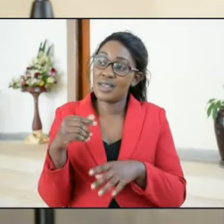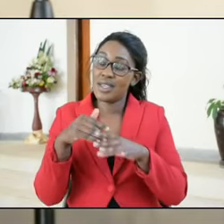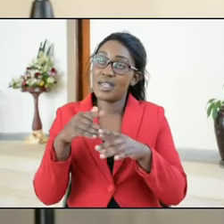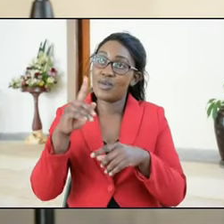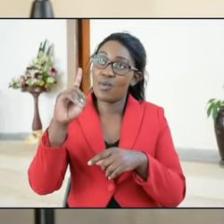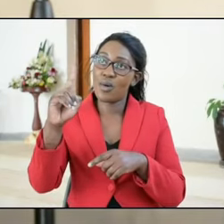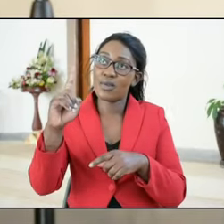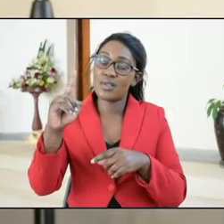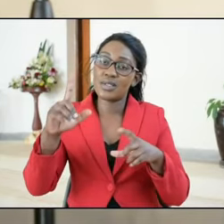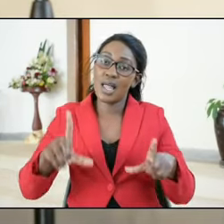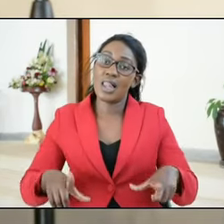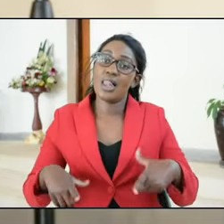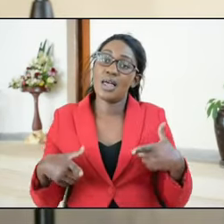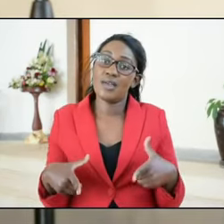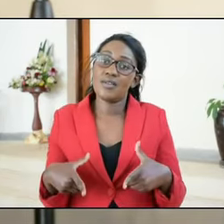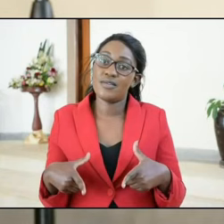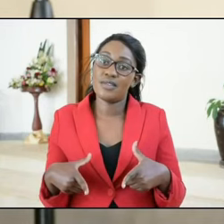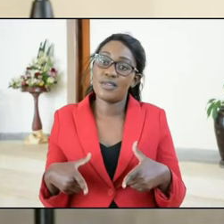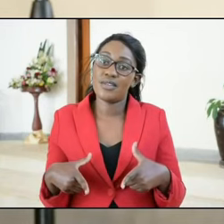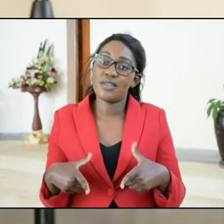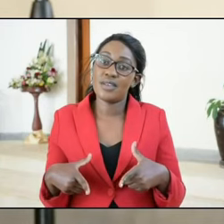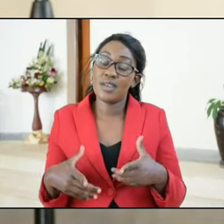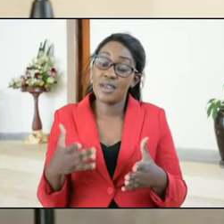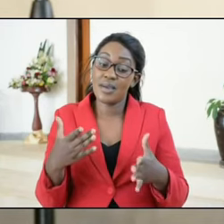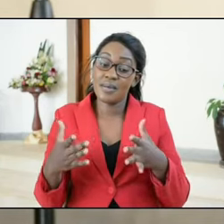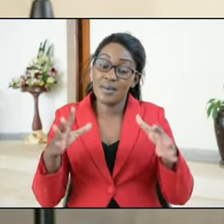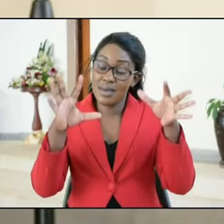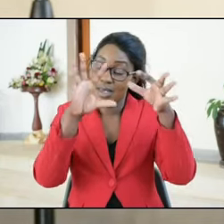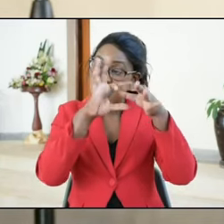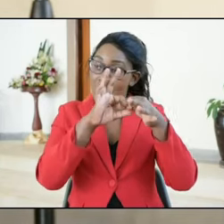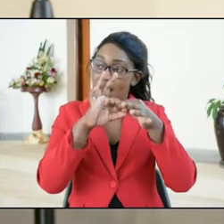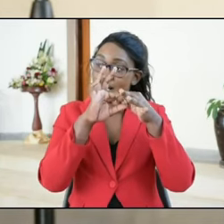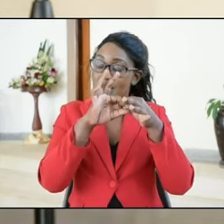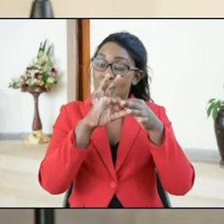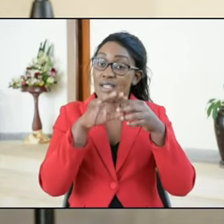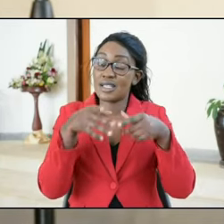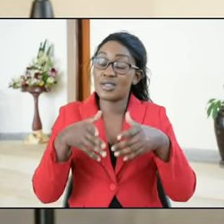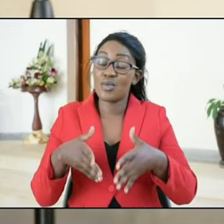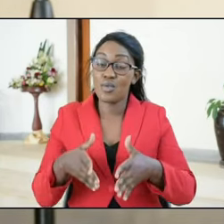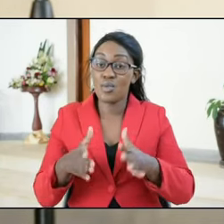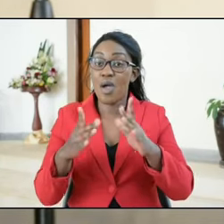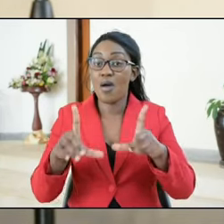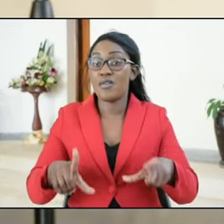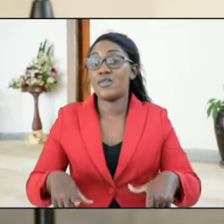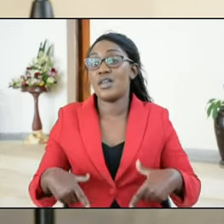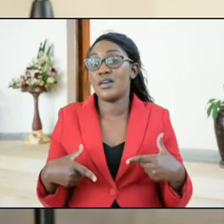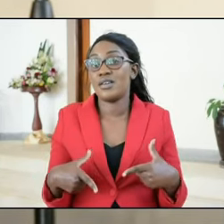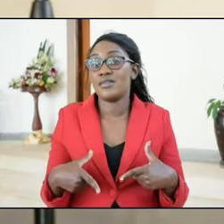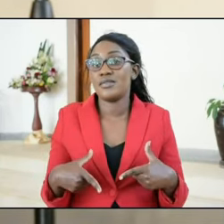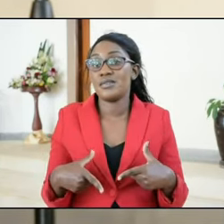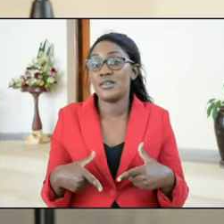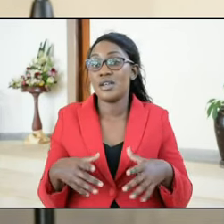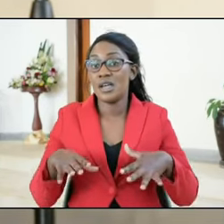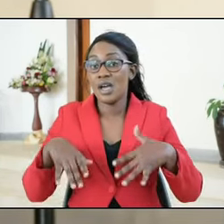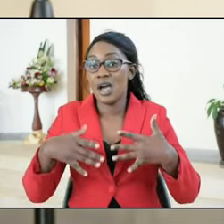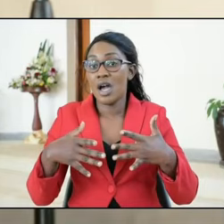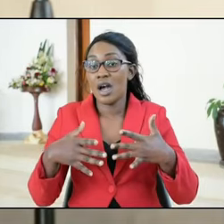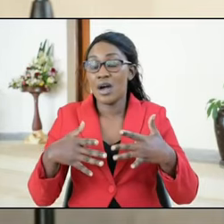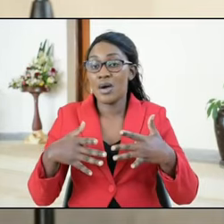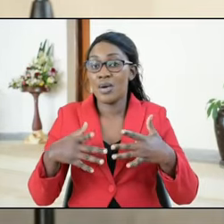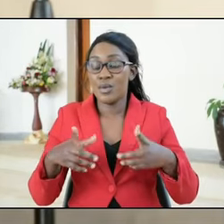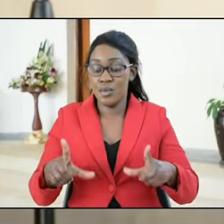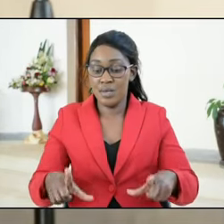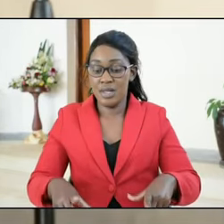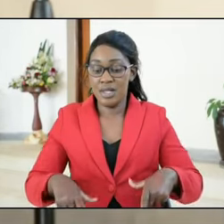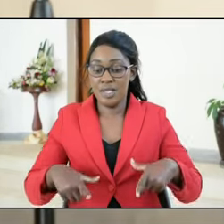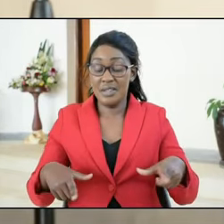that comes with tradition and culture, because culture is a way of life. And therefore, the way that we live, even as Luos,